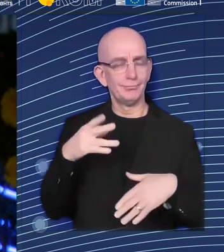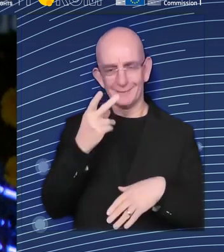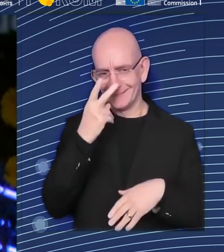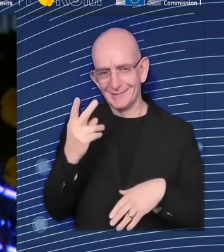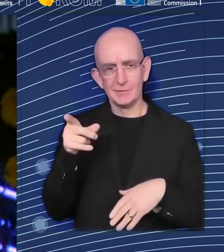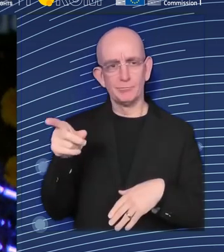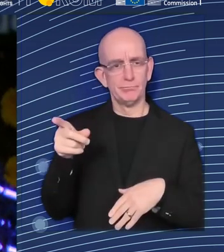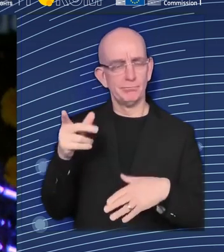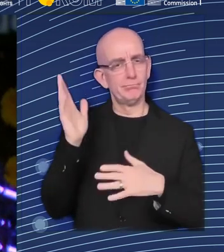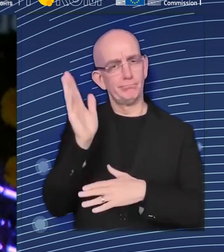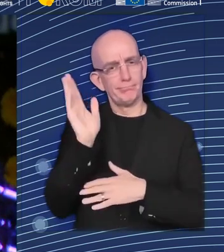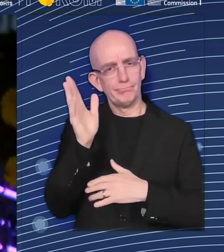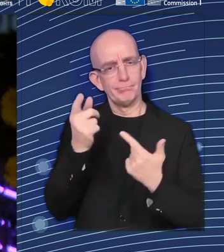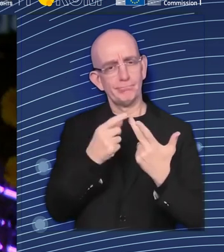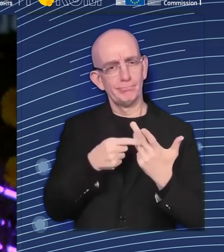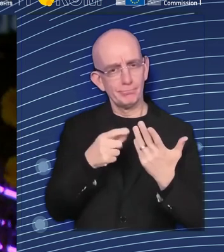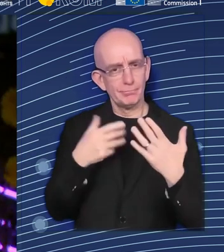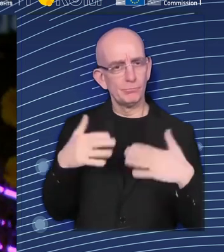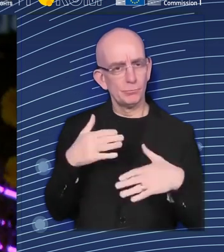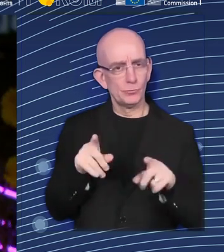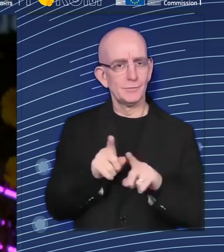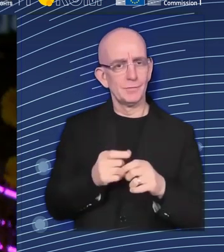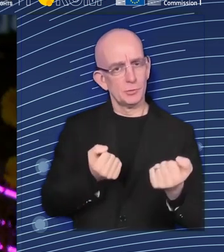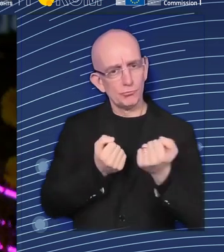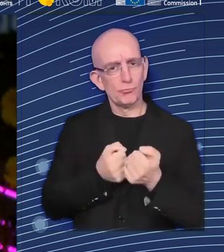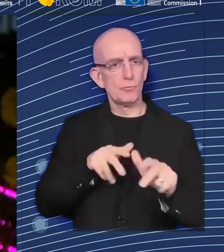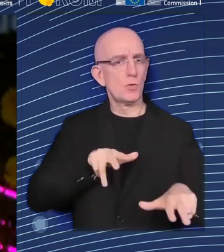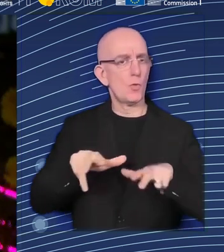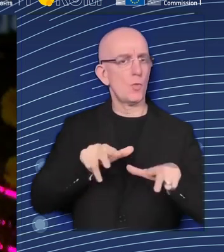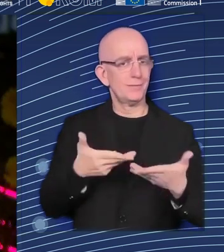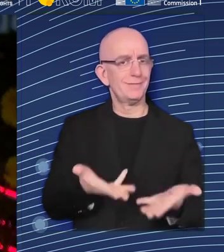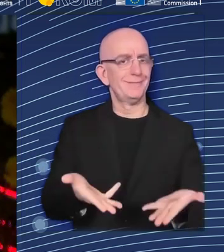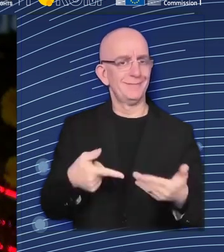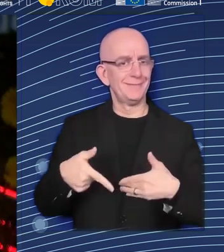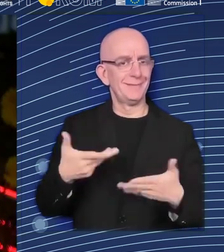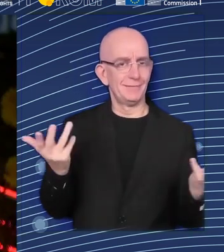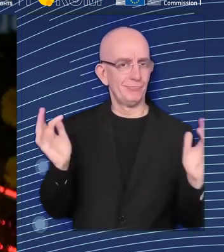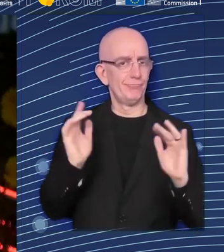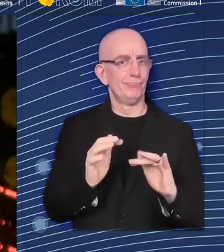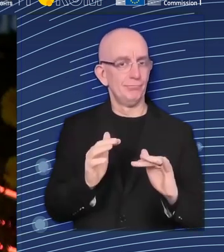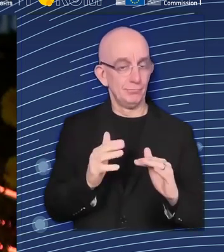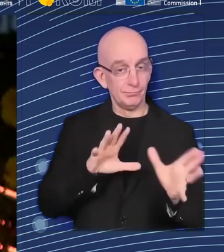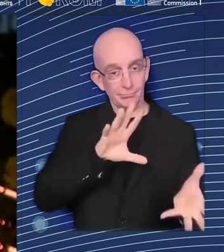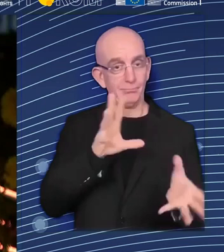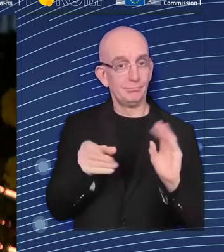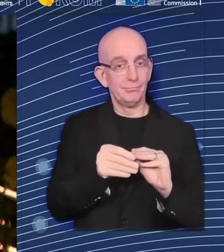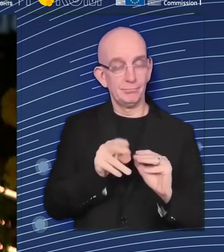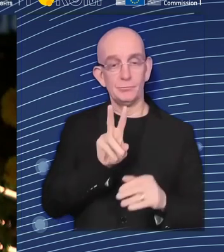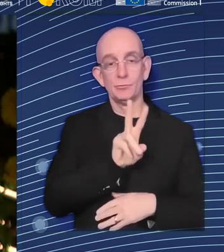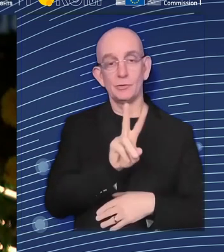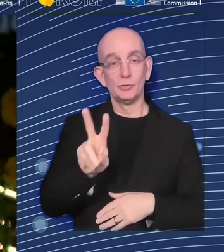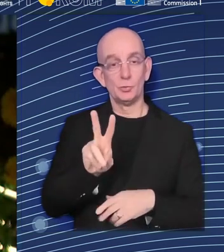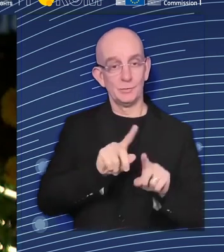sessions featuring the perspectives and the expertise of 70 speakers with a very good gender balance,